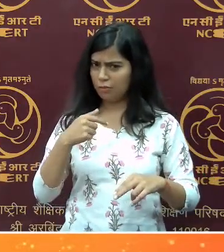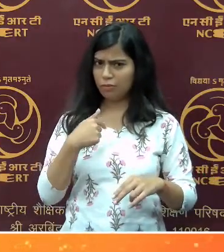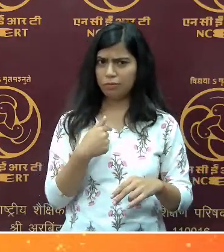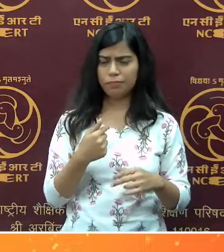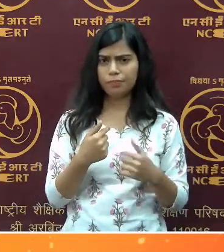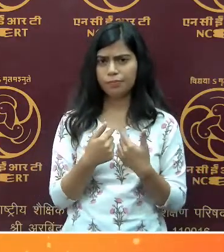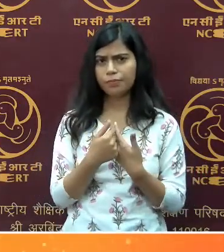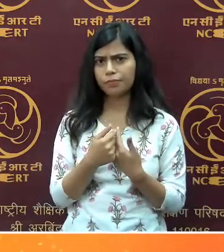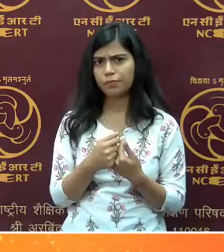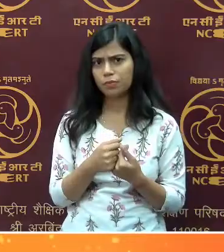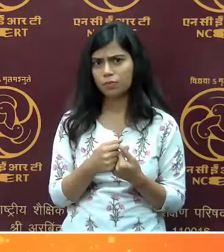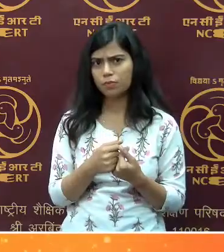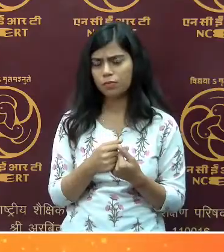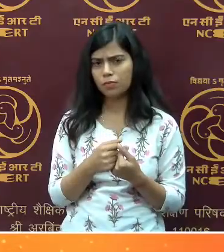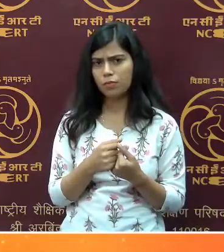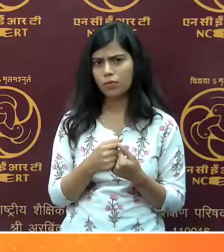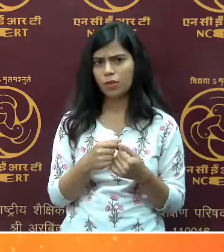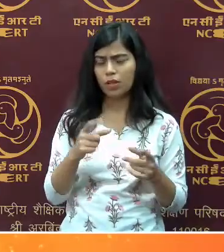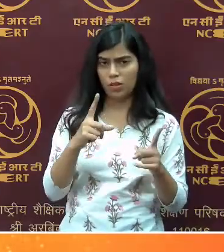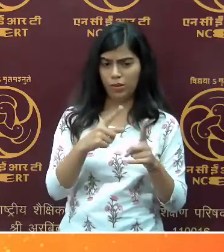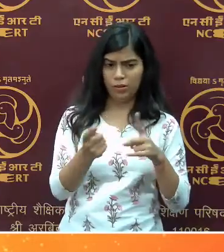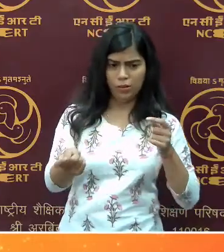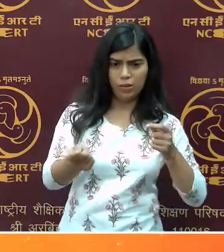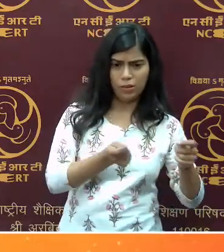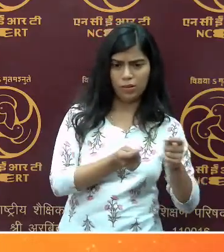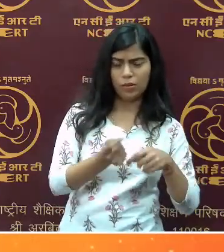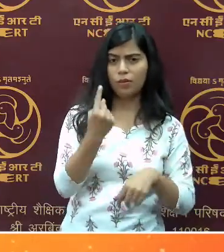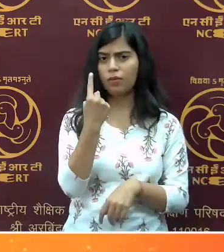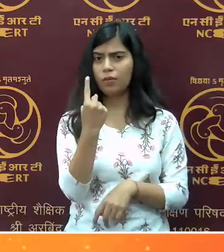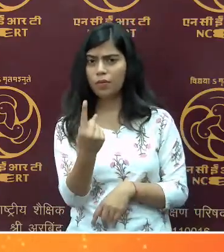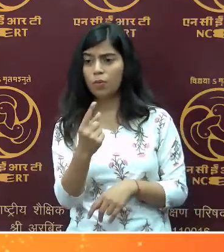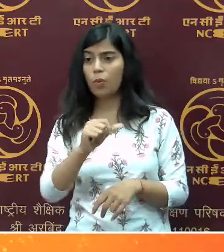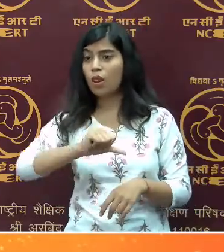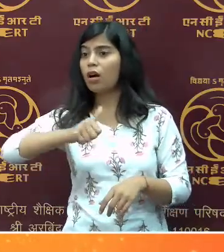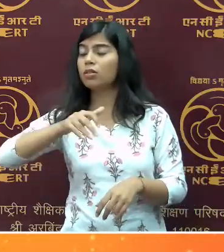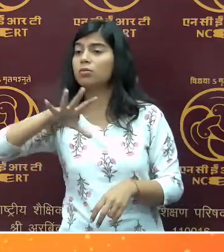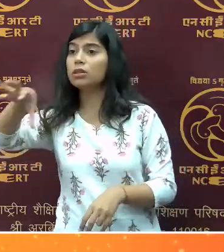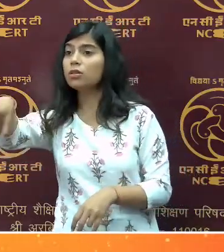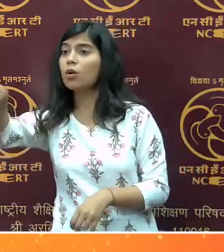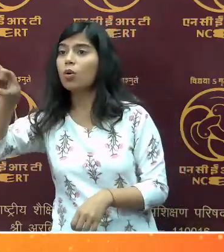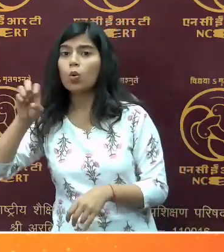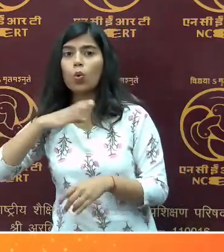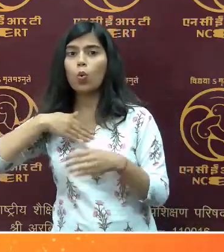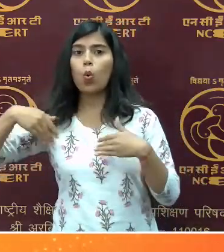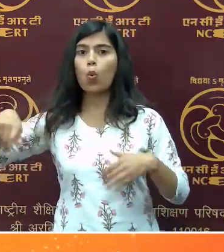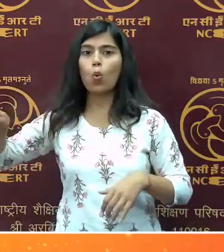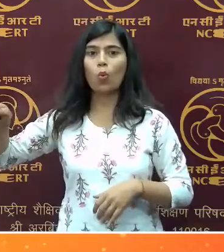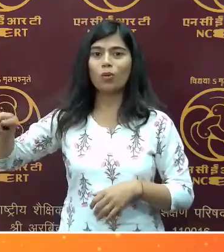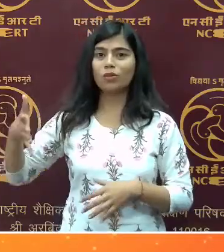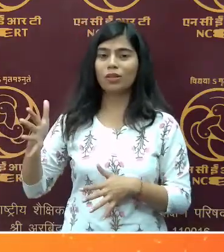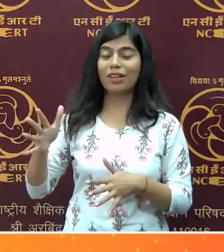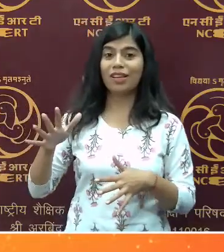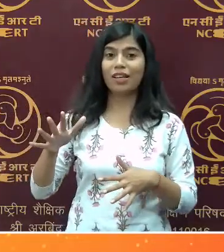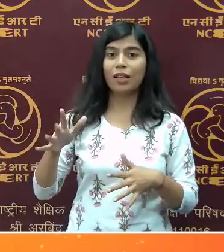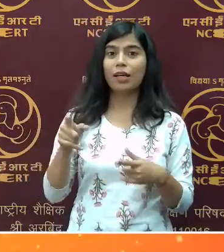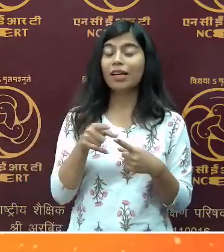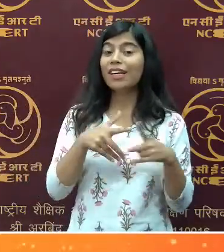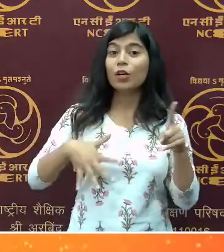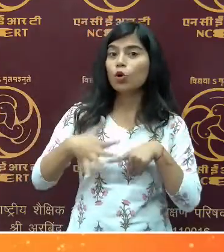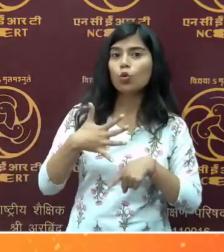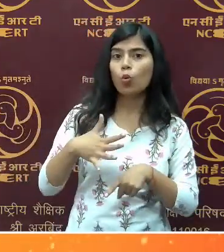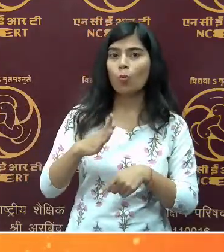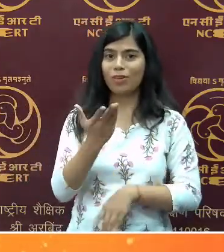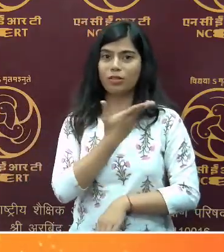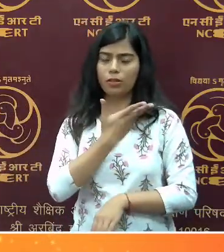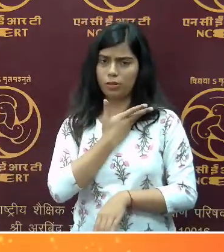these directives, one cannot approach court, like economic rights. So, one cannot go to the